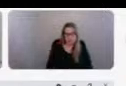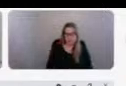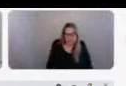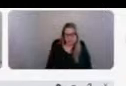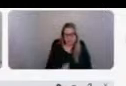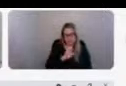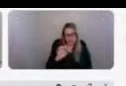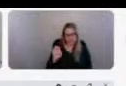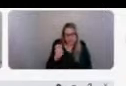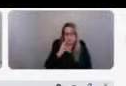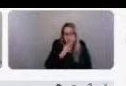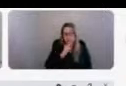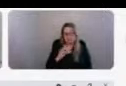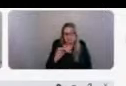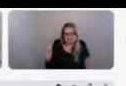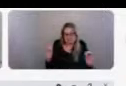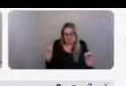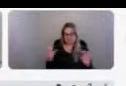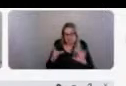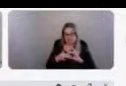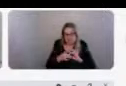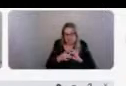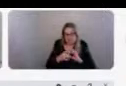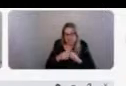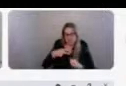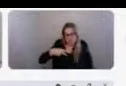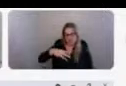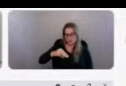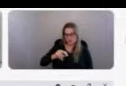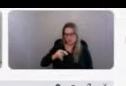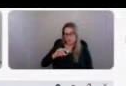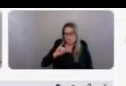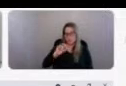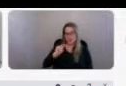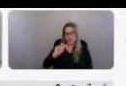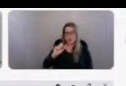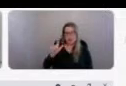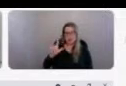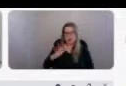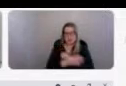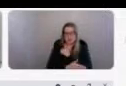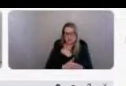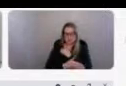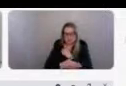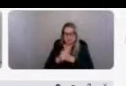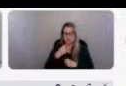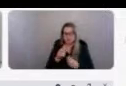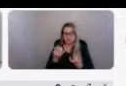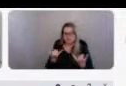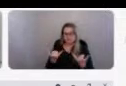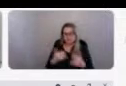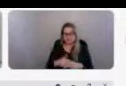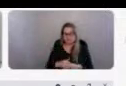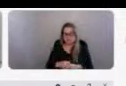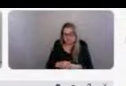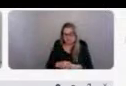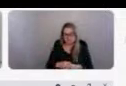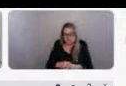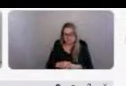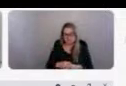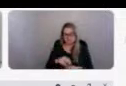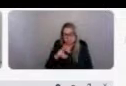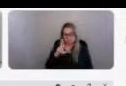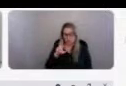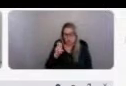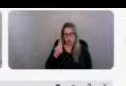mesa has nothing to do with pinal county and i will tell you right now that we are in urban